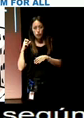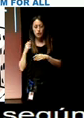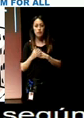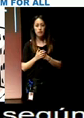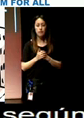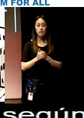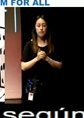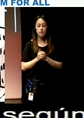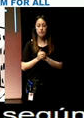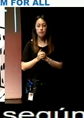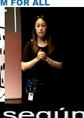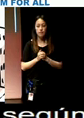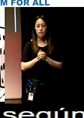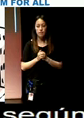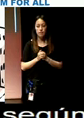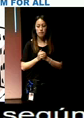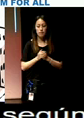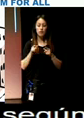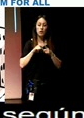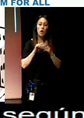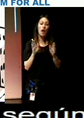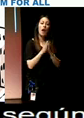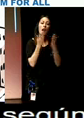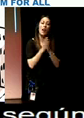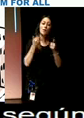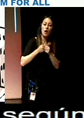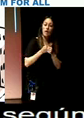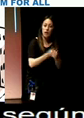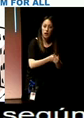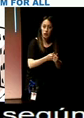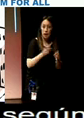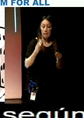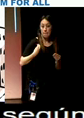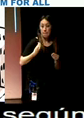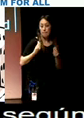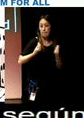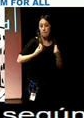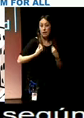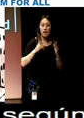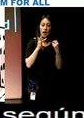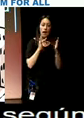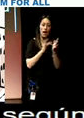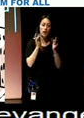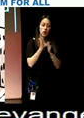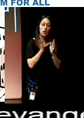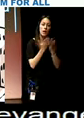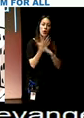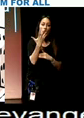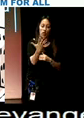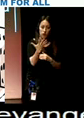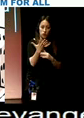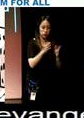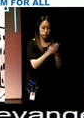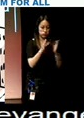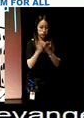Four you'll find this in Scripture, and one you'll find in the Holy Land landscapes.